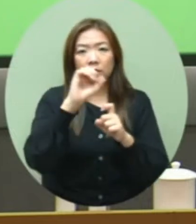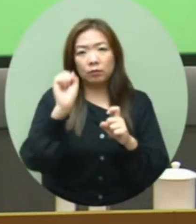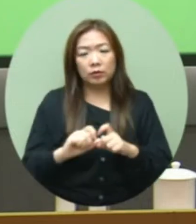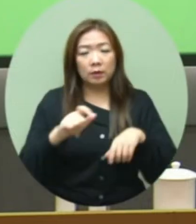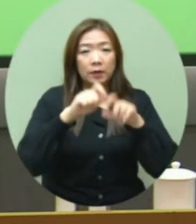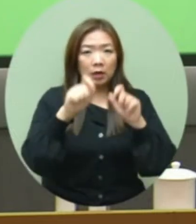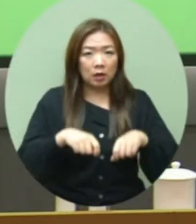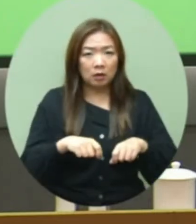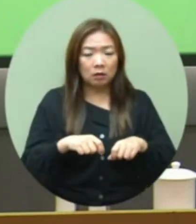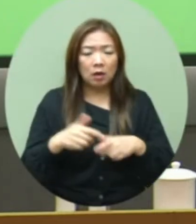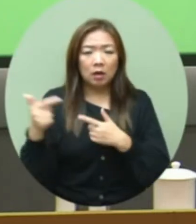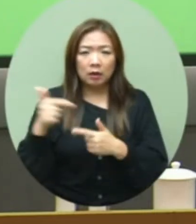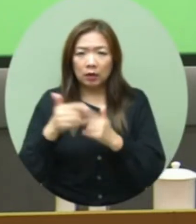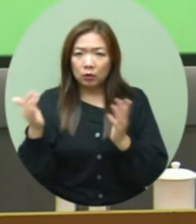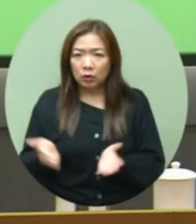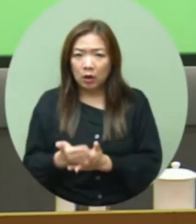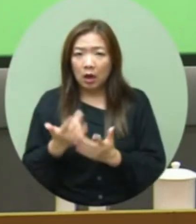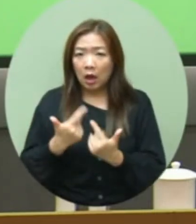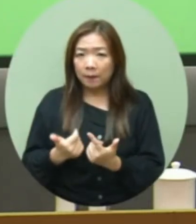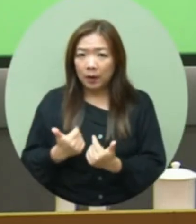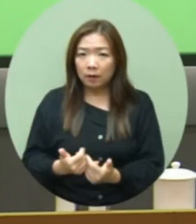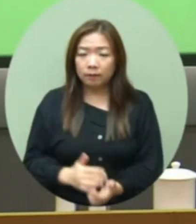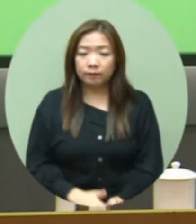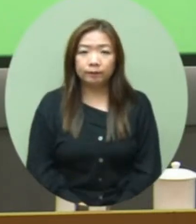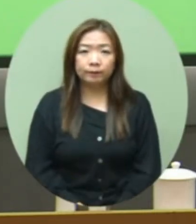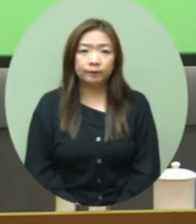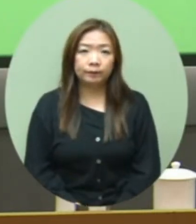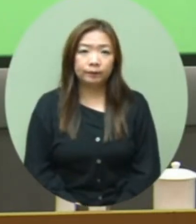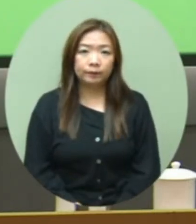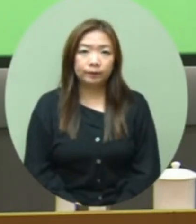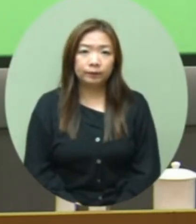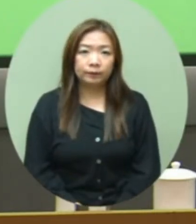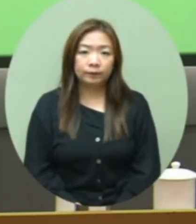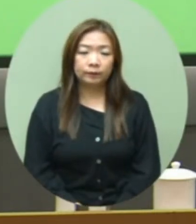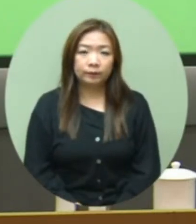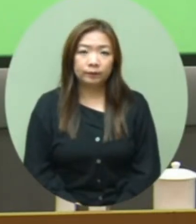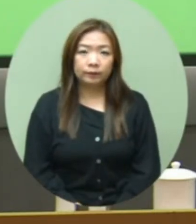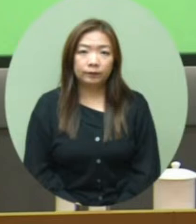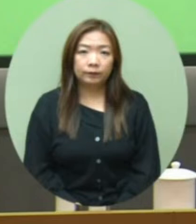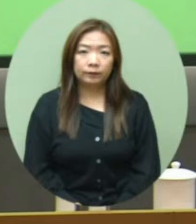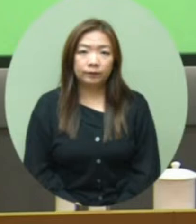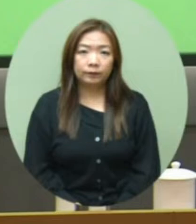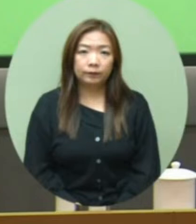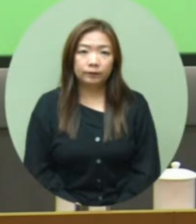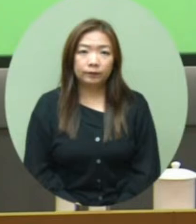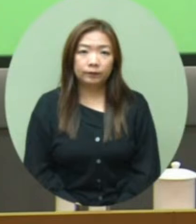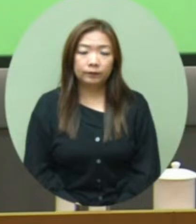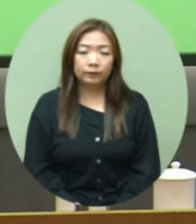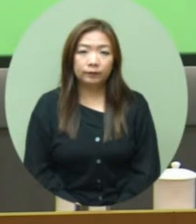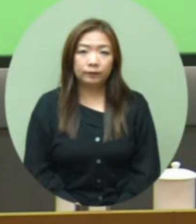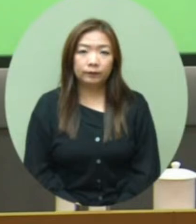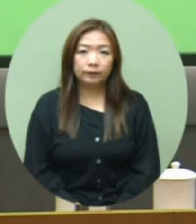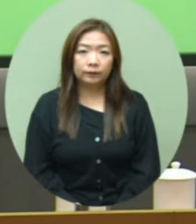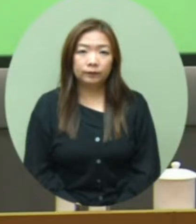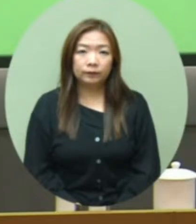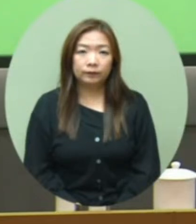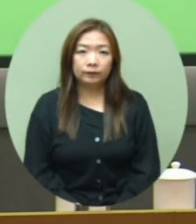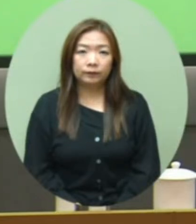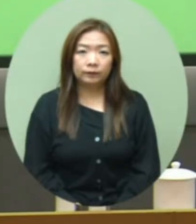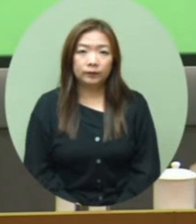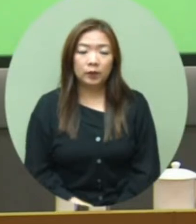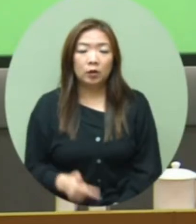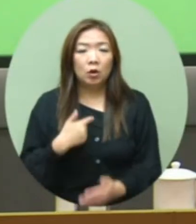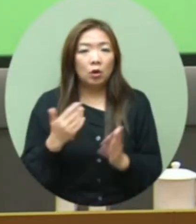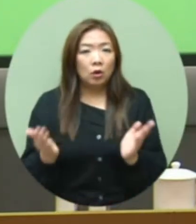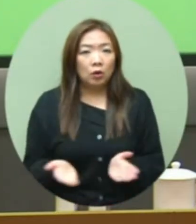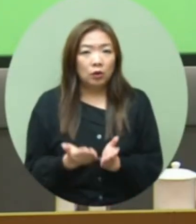So as to deal with the other 5 after the first implementation? Or should